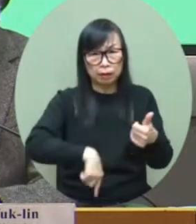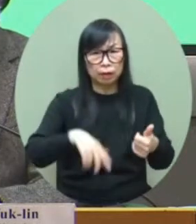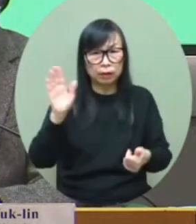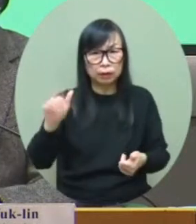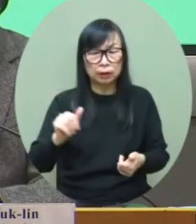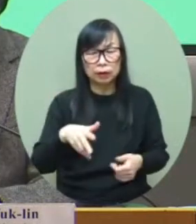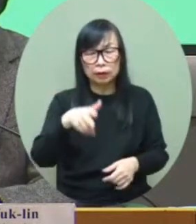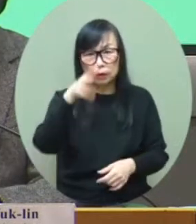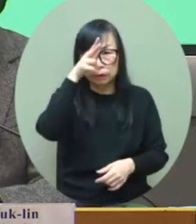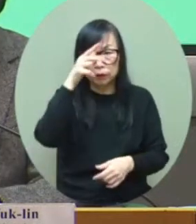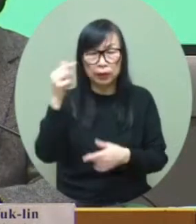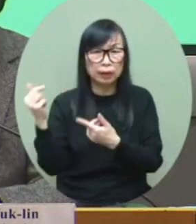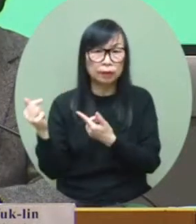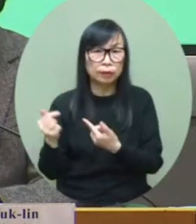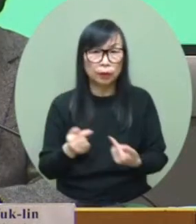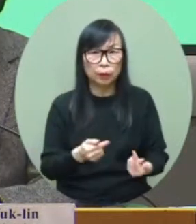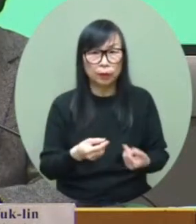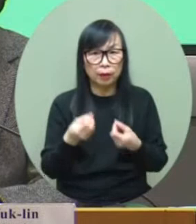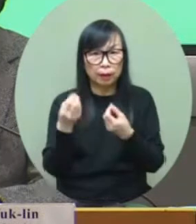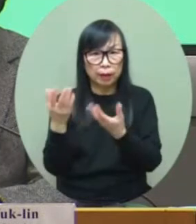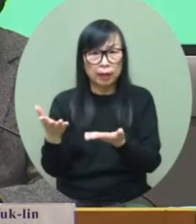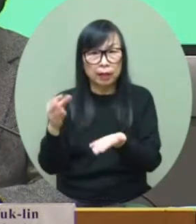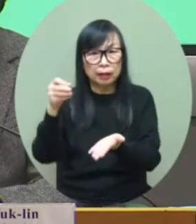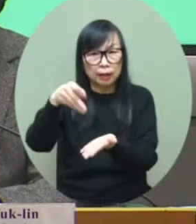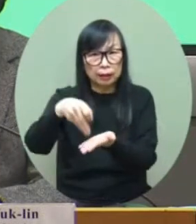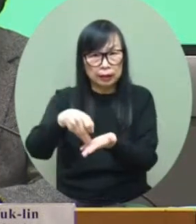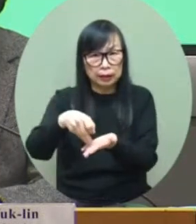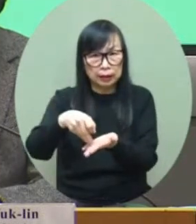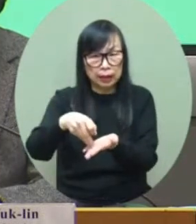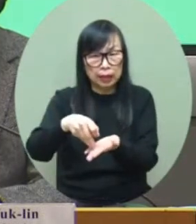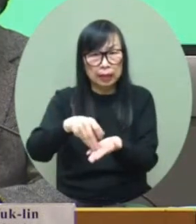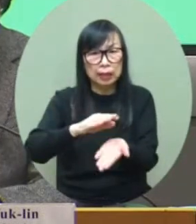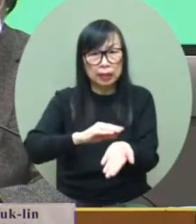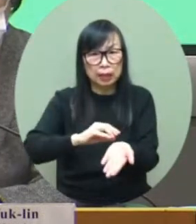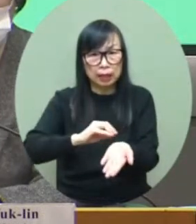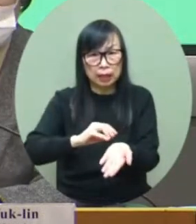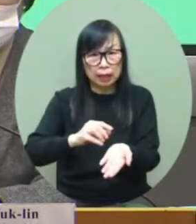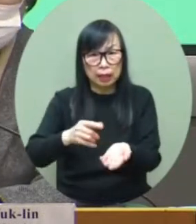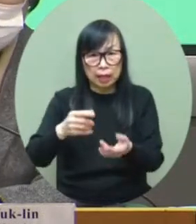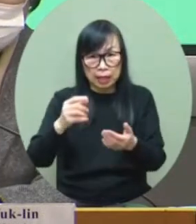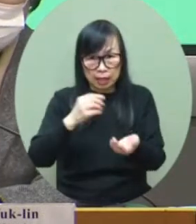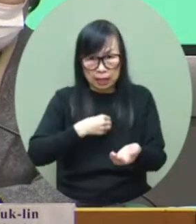pharmaceutical companies for the two authorized oral medications.